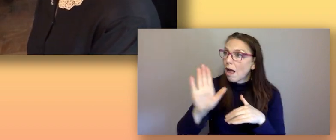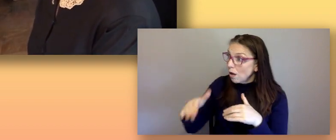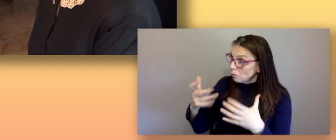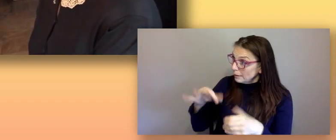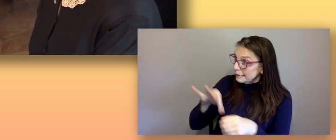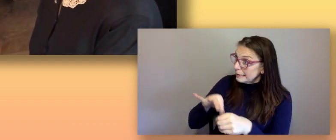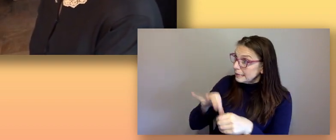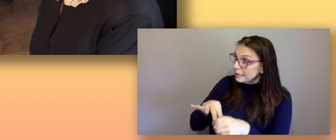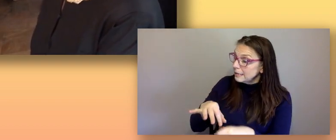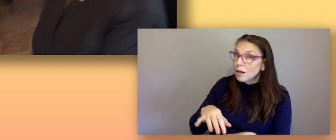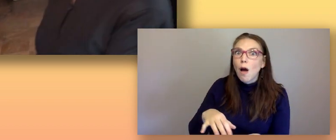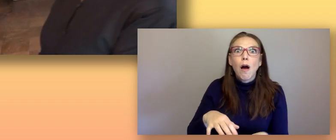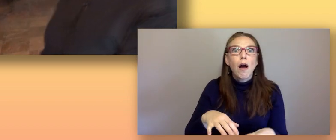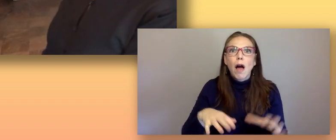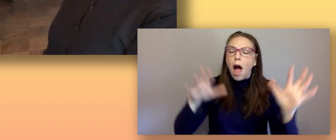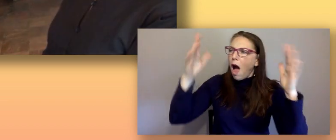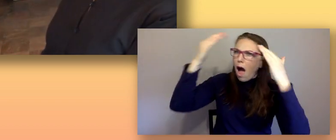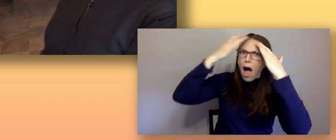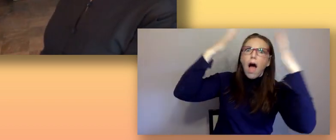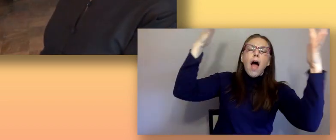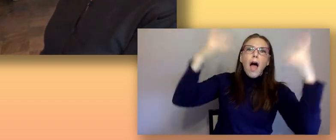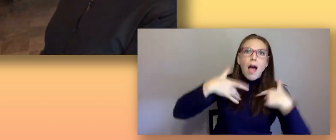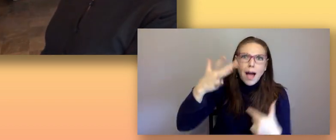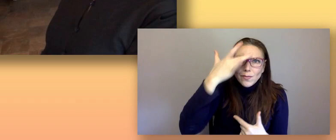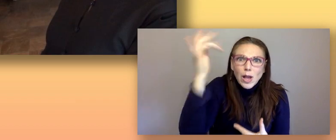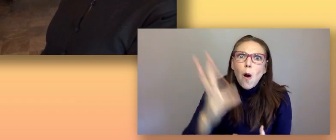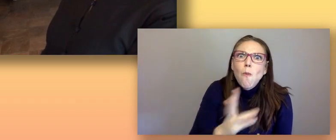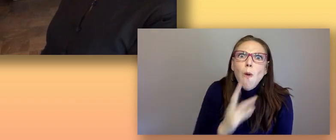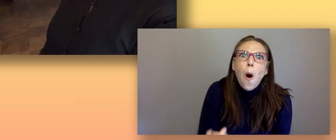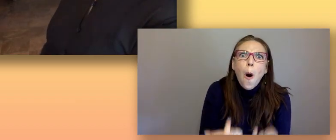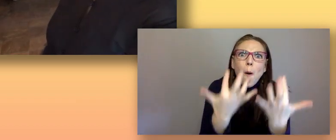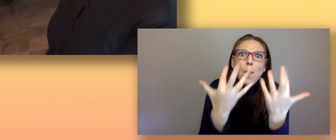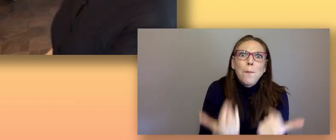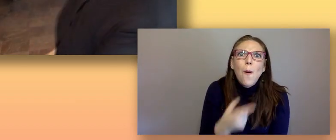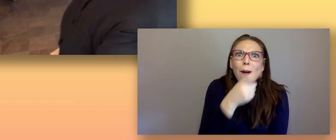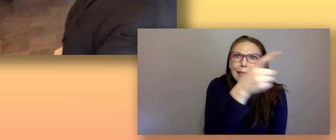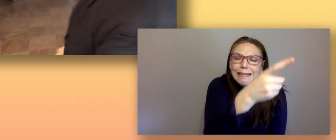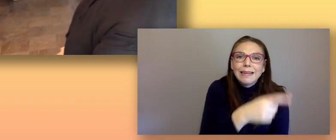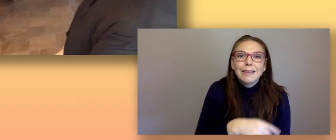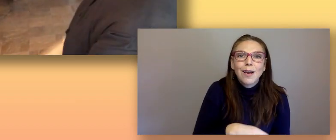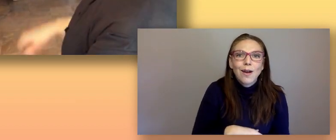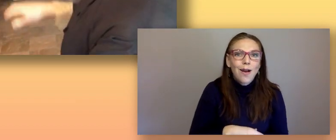of tea? Oy vey, I left the water boiling in the kettle.